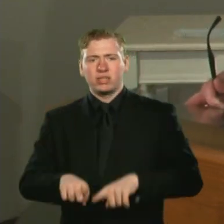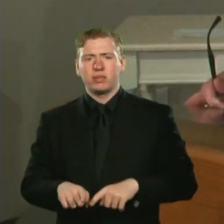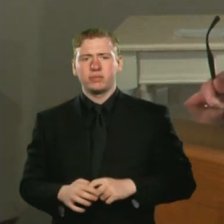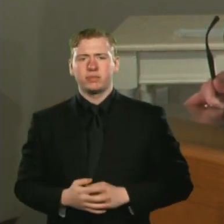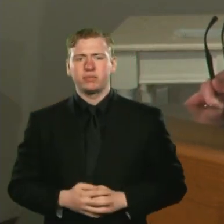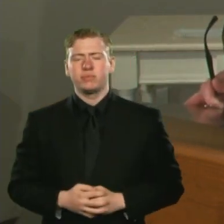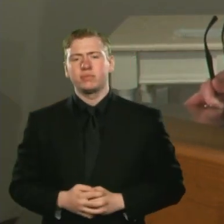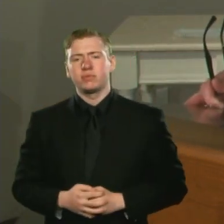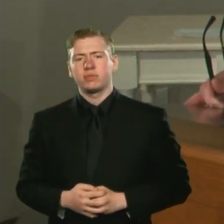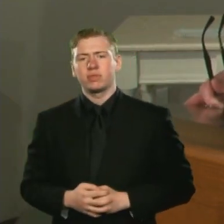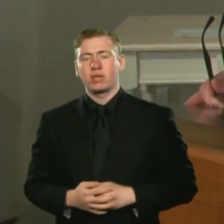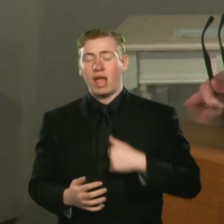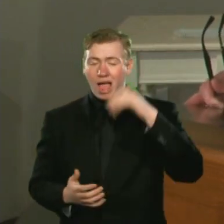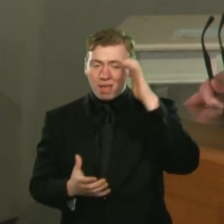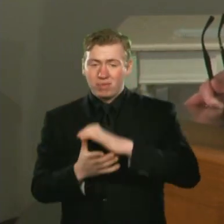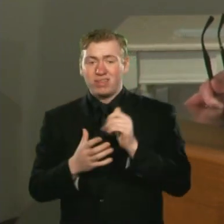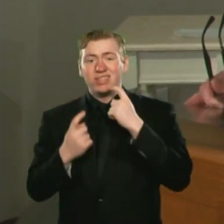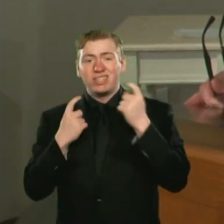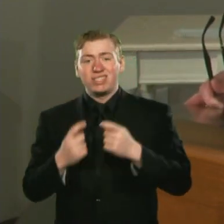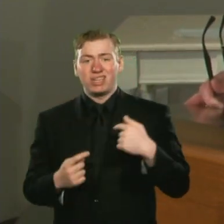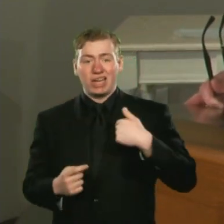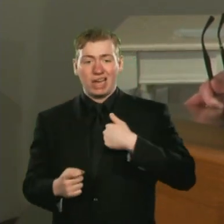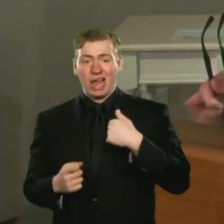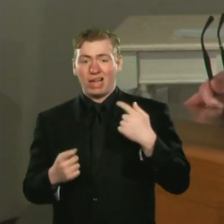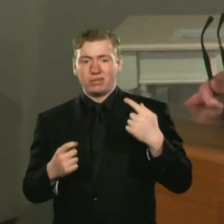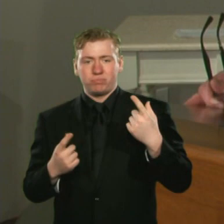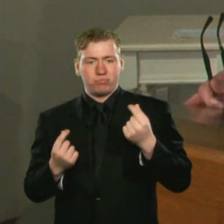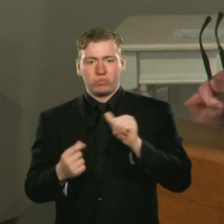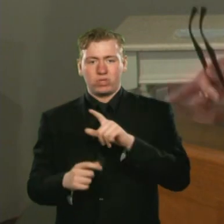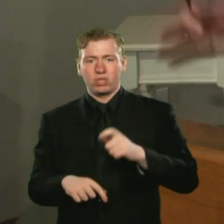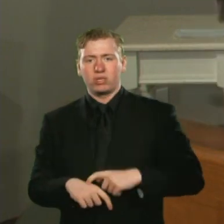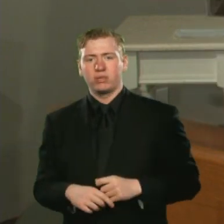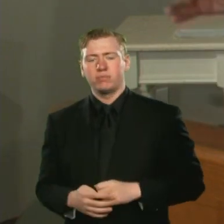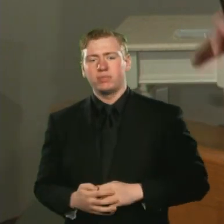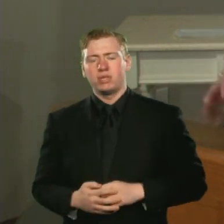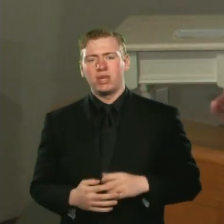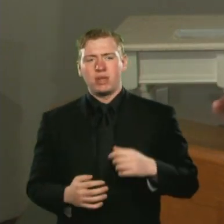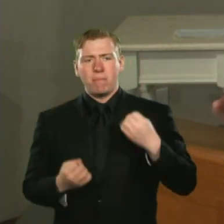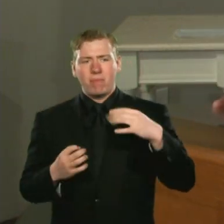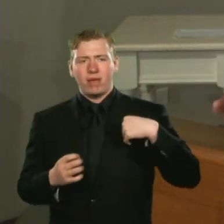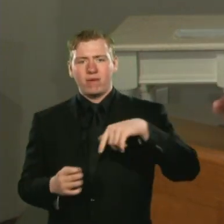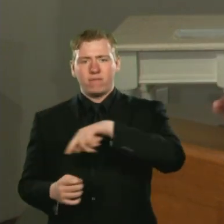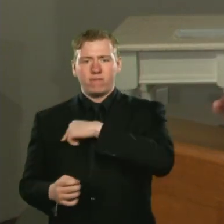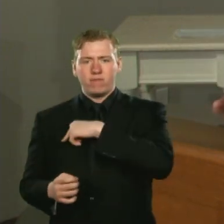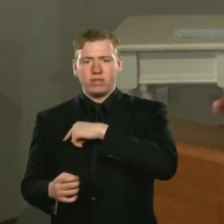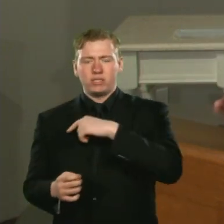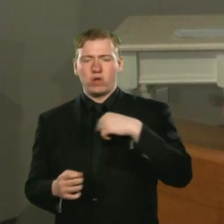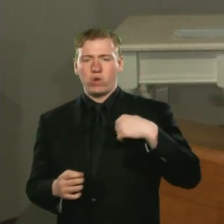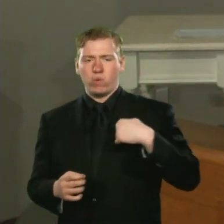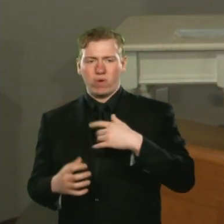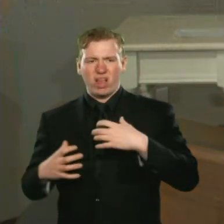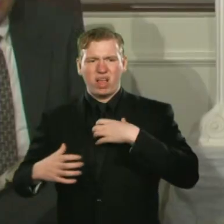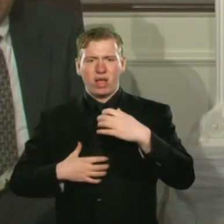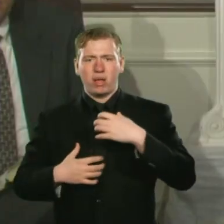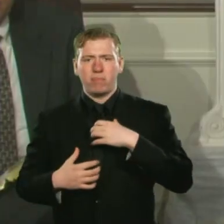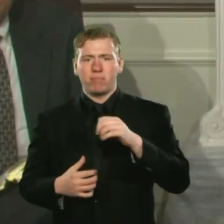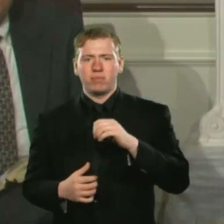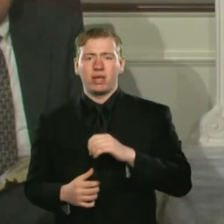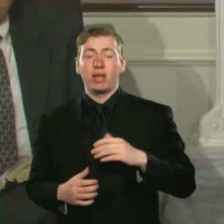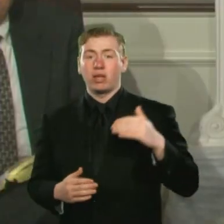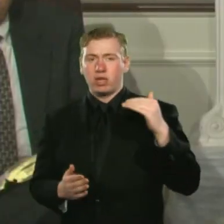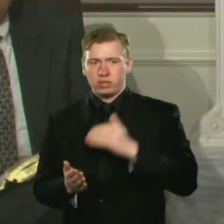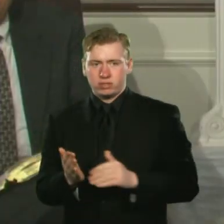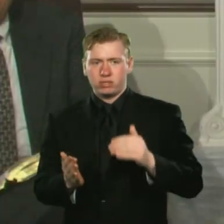place. I believe it's a sin I commit. Many of us, we complain incessantly. We've